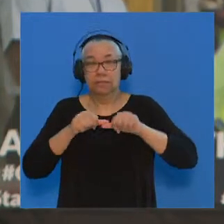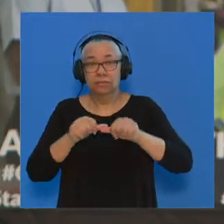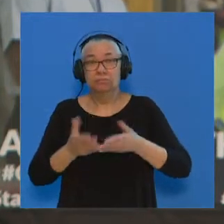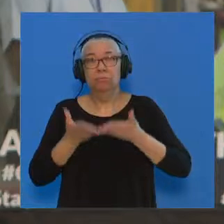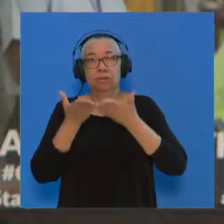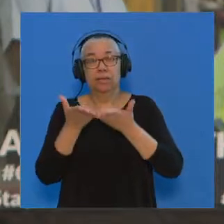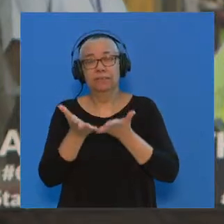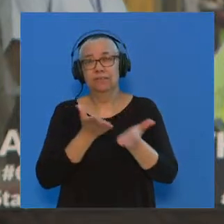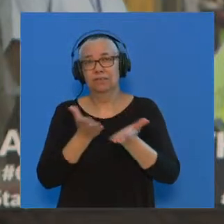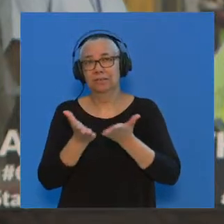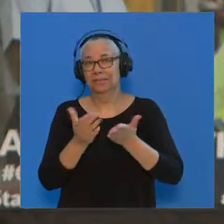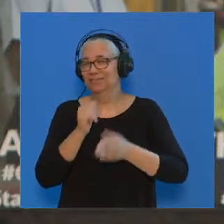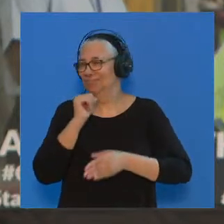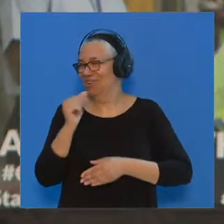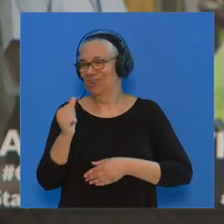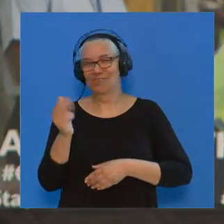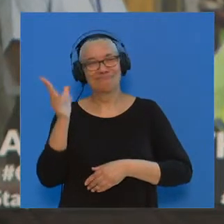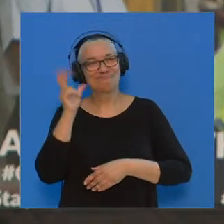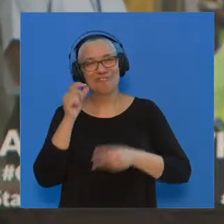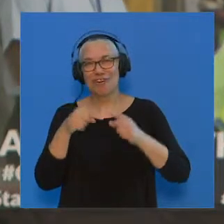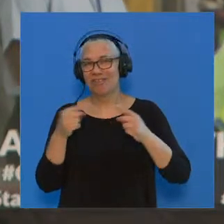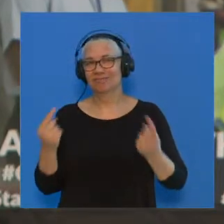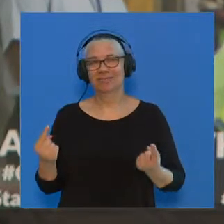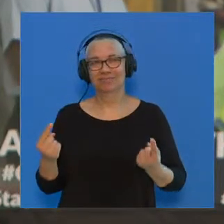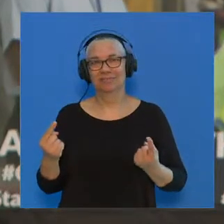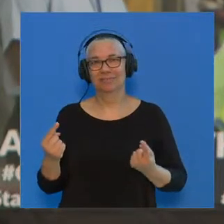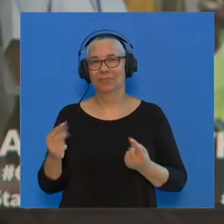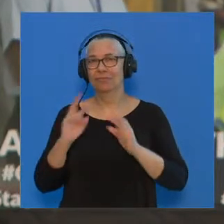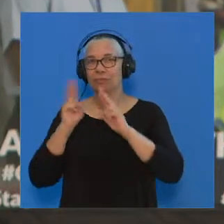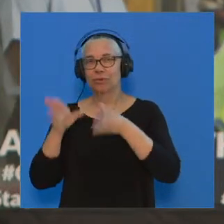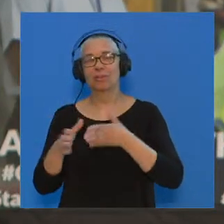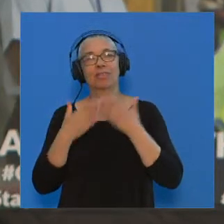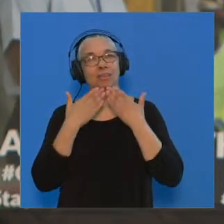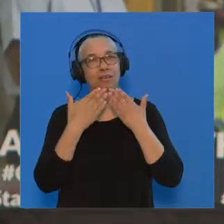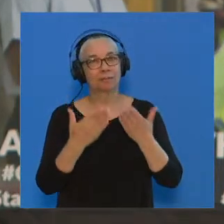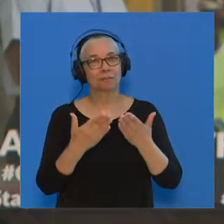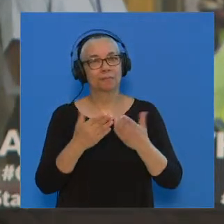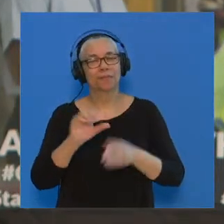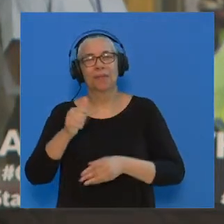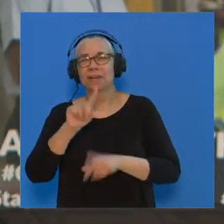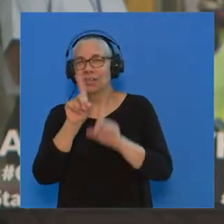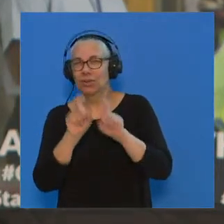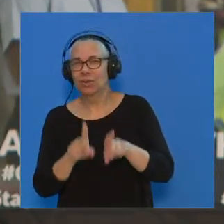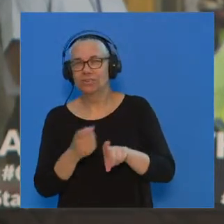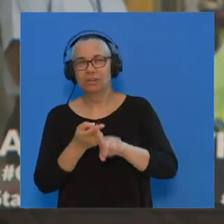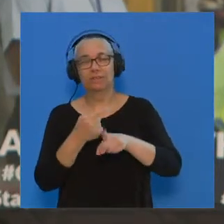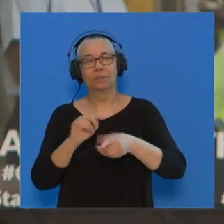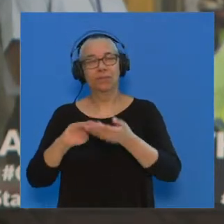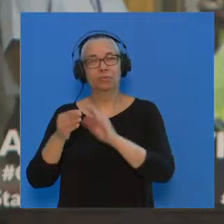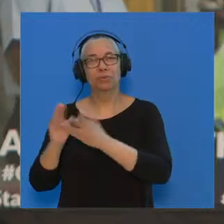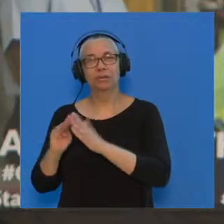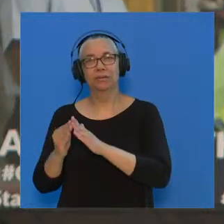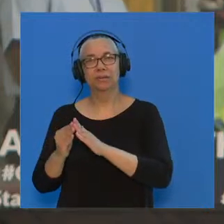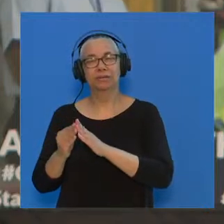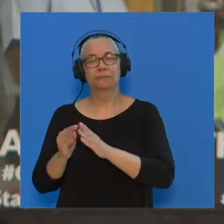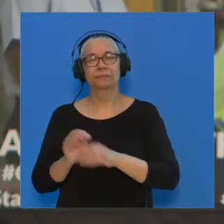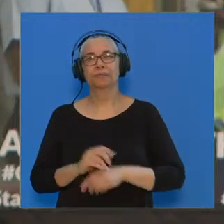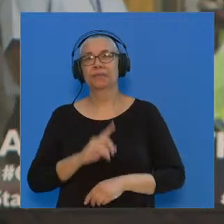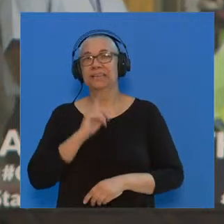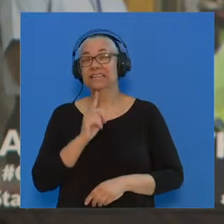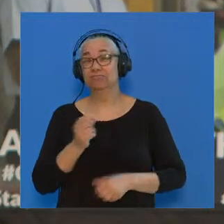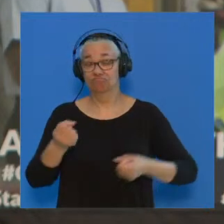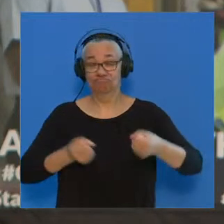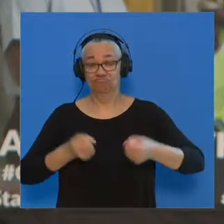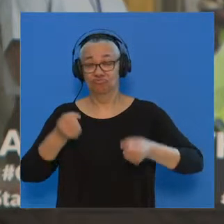haven't heard anything to the contrary. Okay, thank you very much. And another question comes from the community. Is driver's ed at